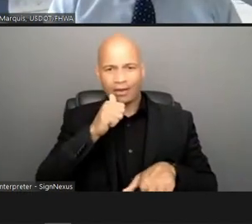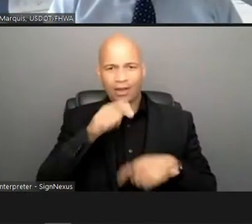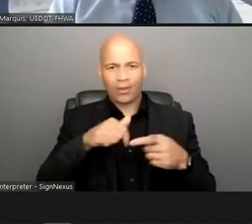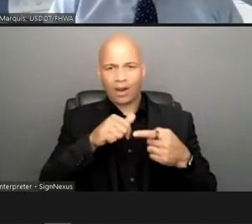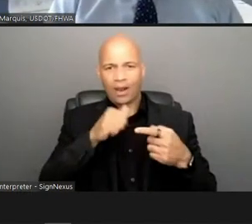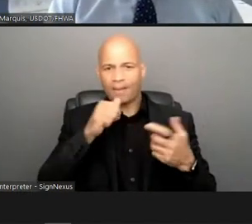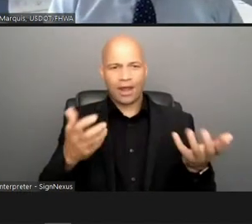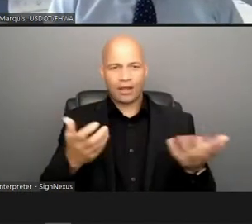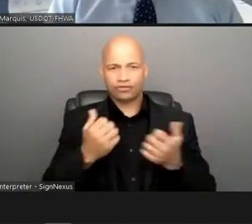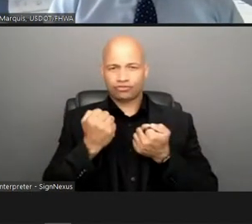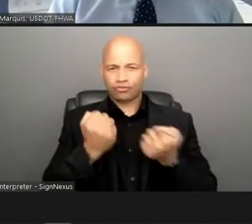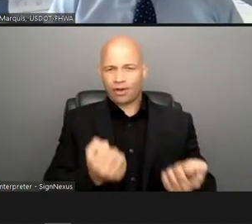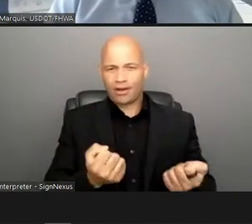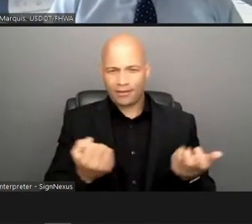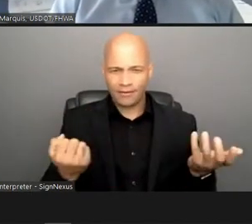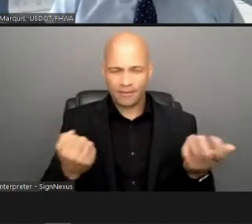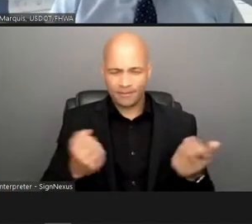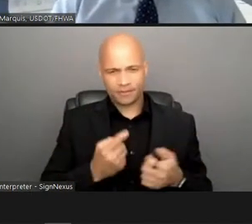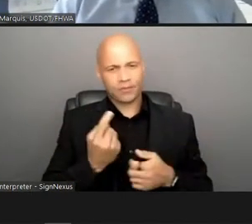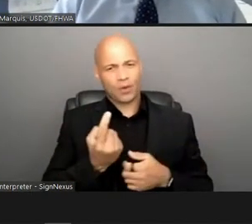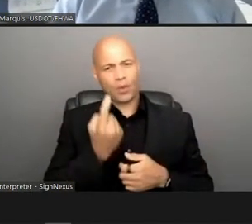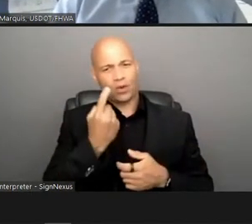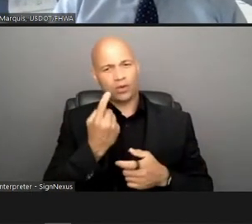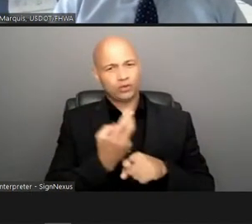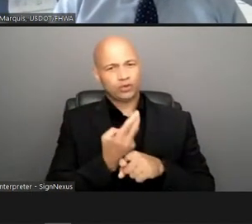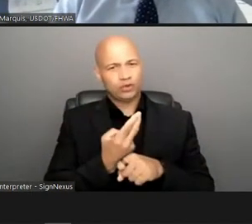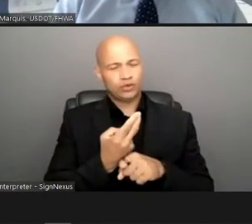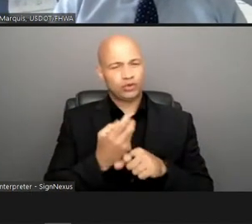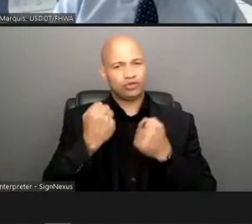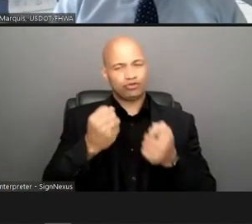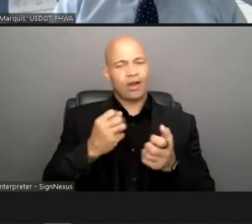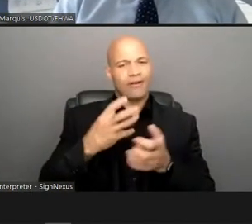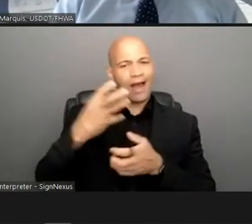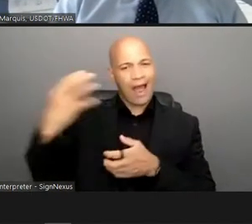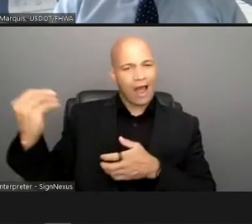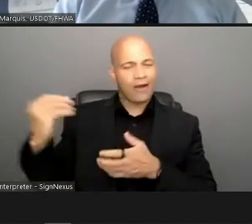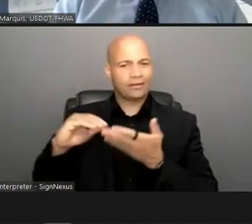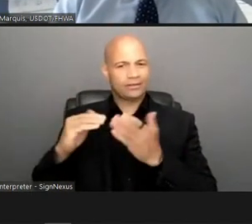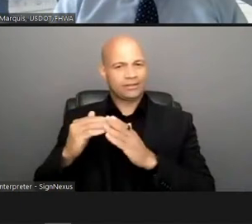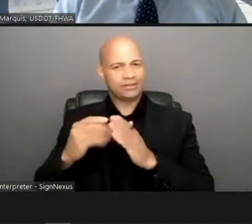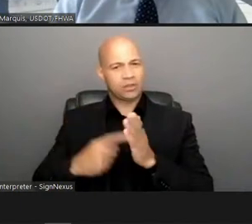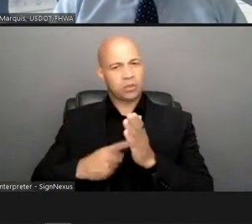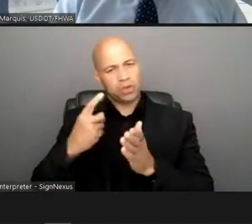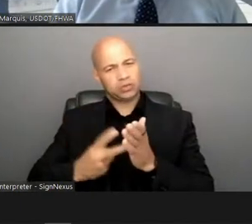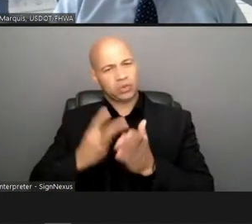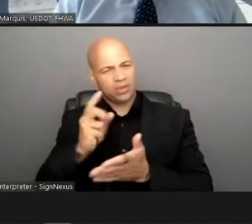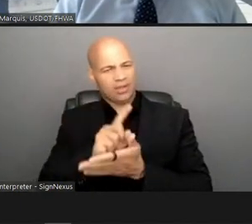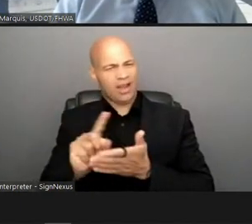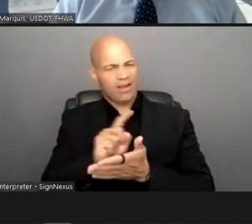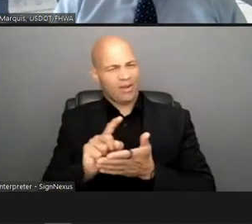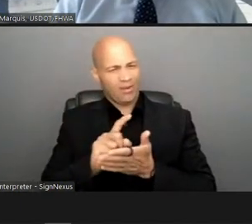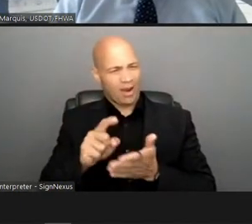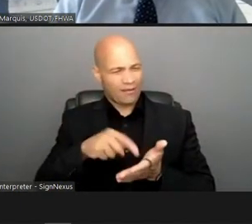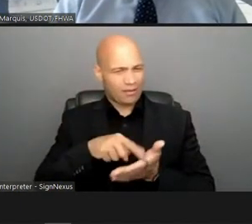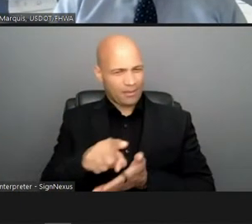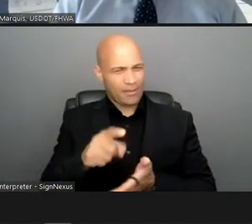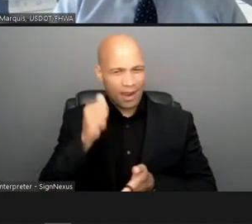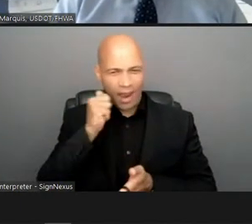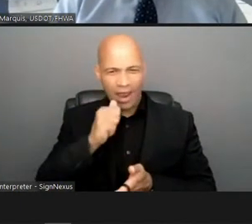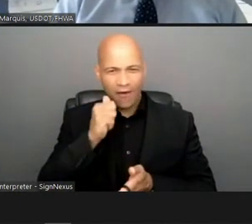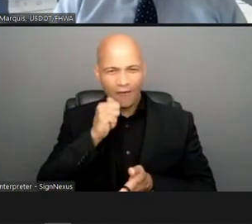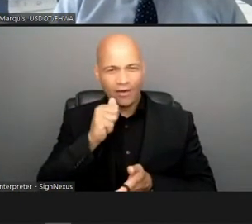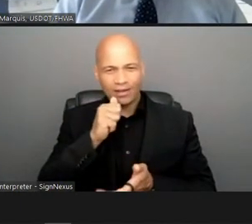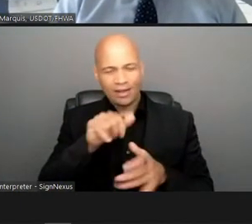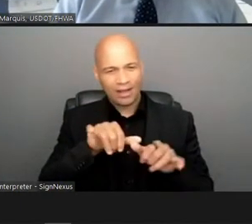not driving even though I only use my car to drive out of the city once or twice a week I'm going to have to pay your congestion tax every single day that I'm just